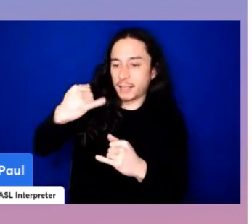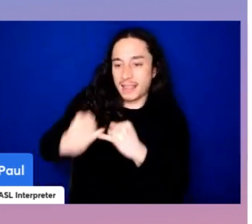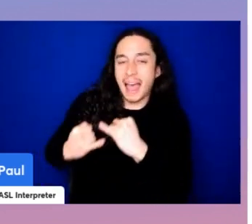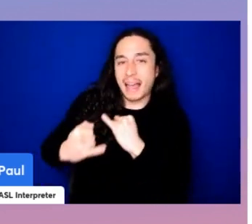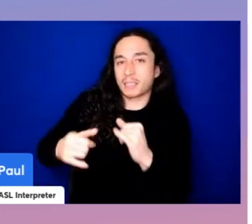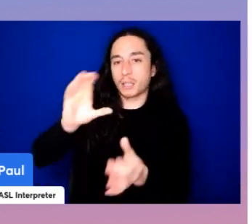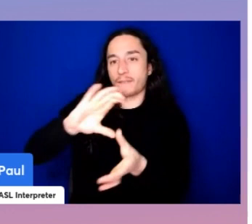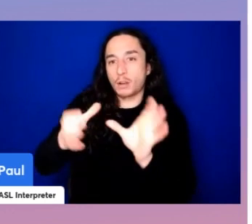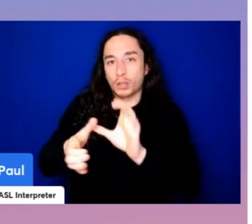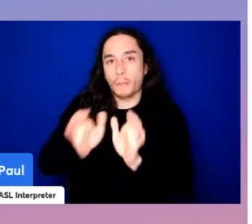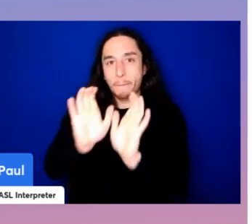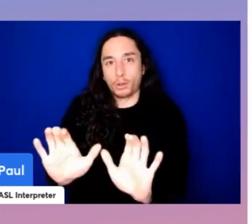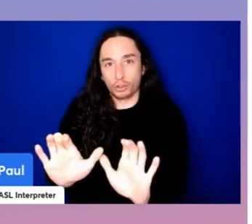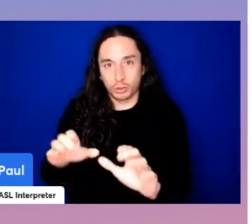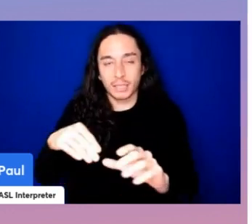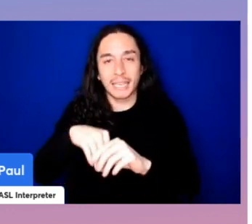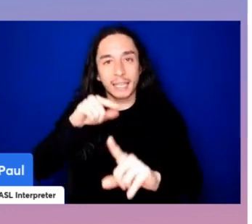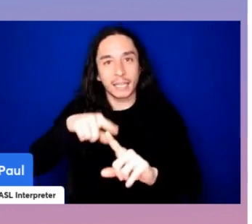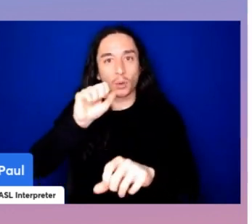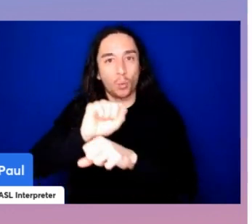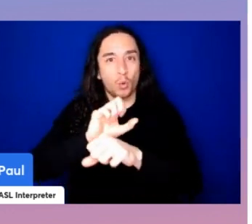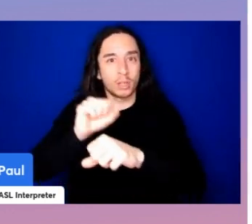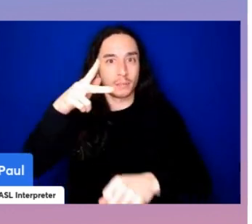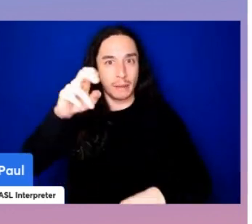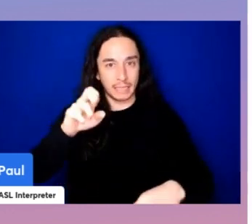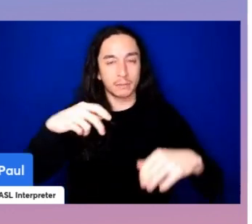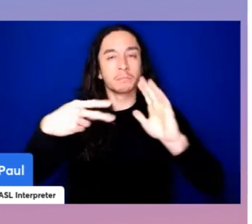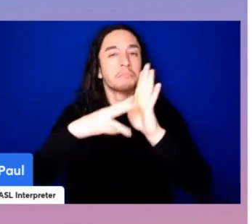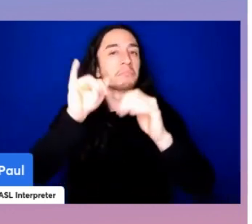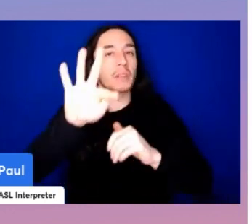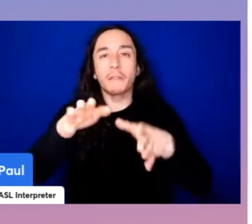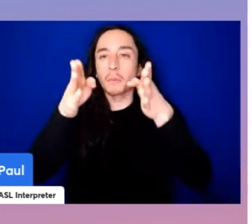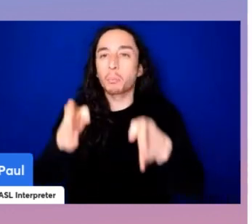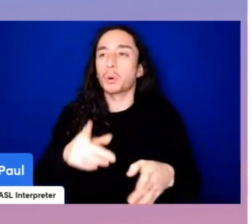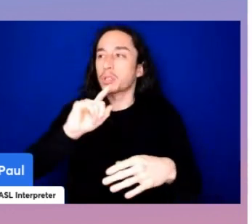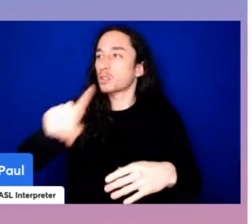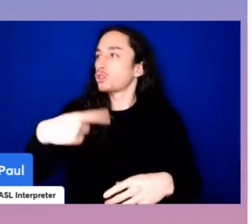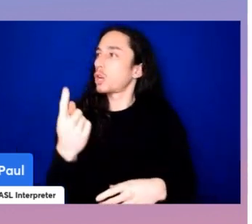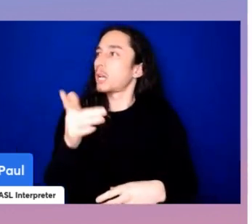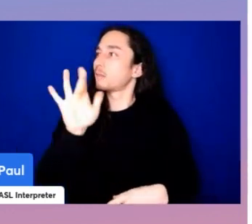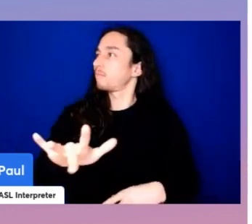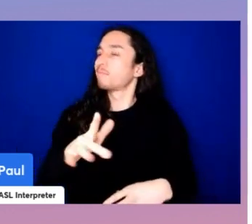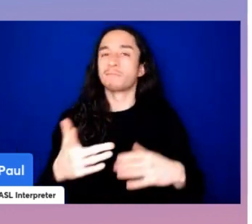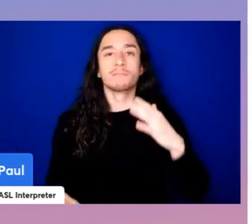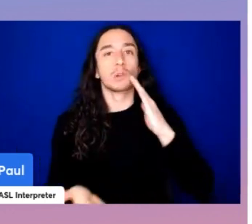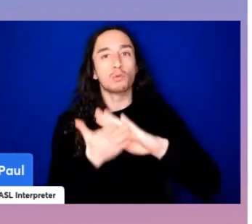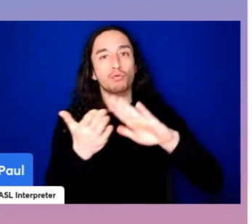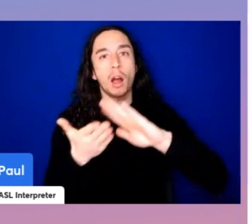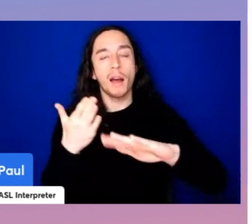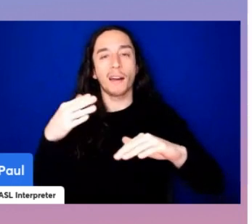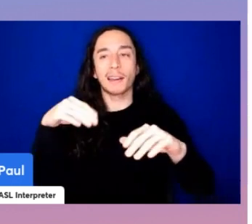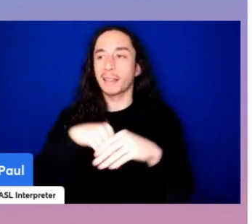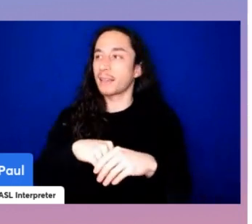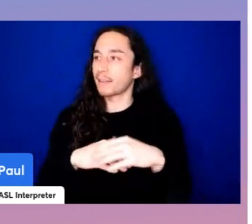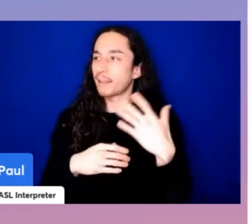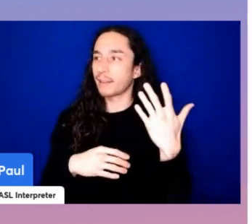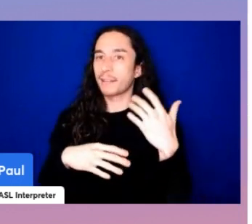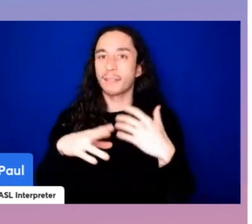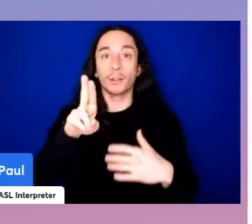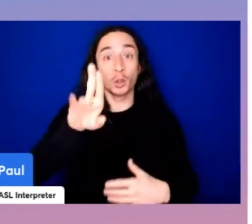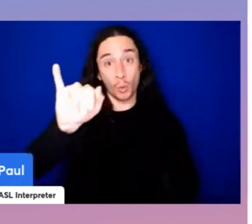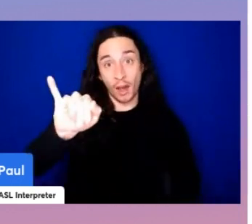pushed to it in the workspace. So if someone just hits run in the